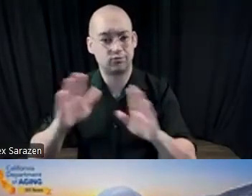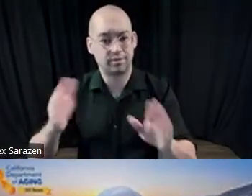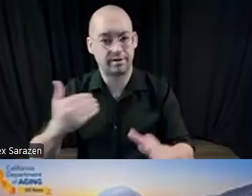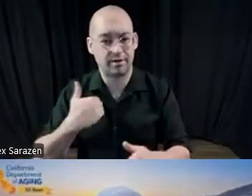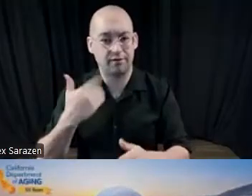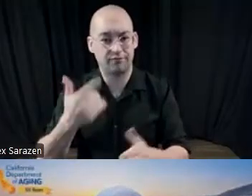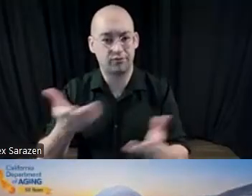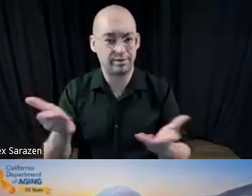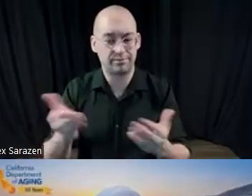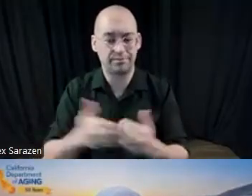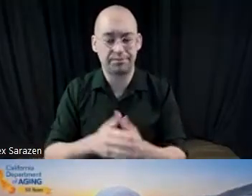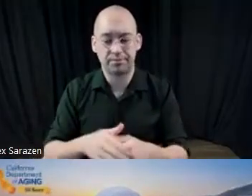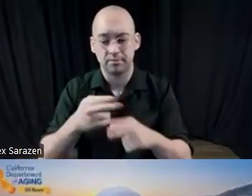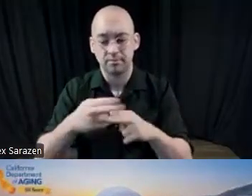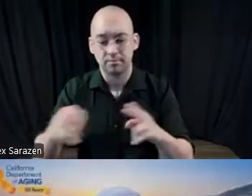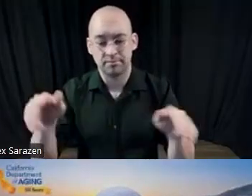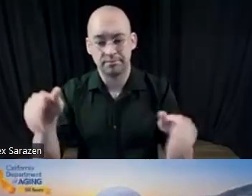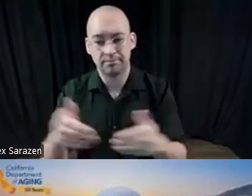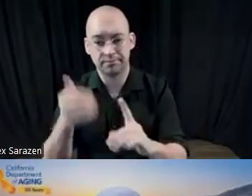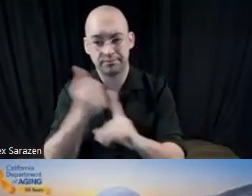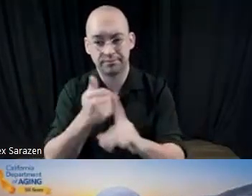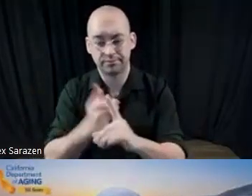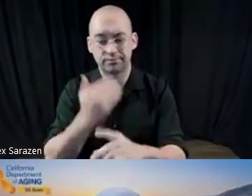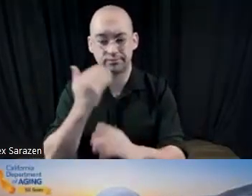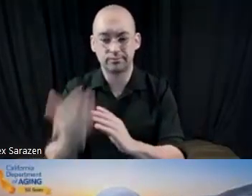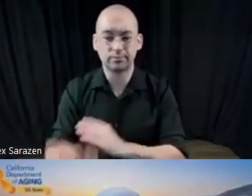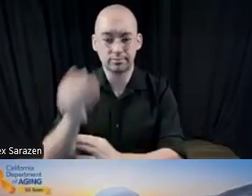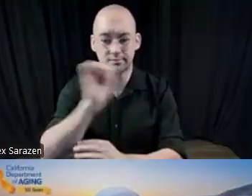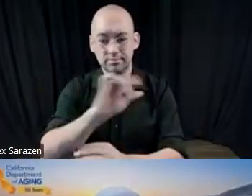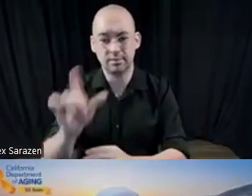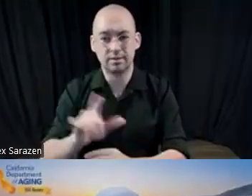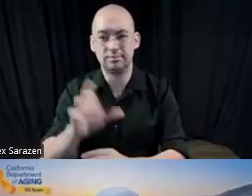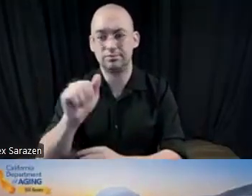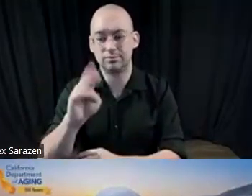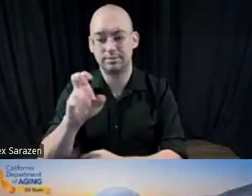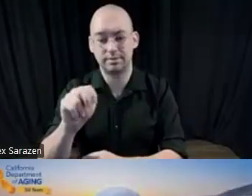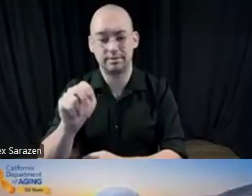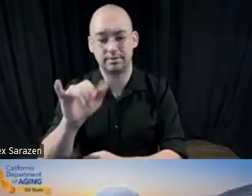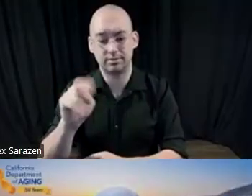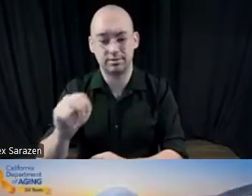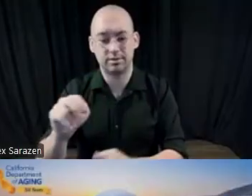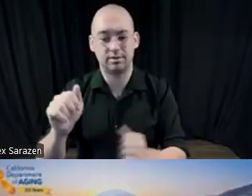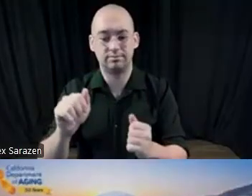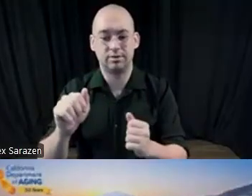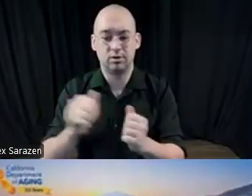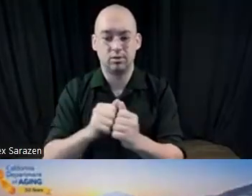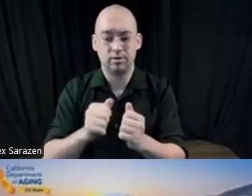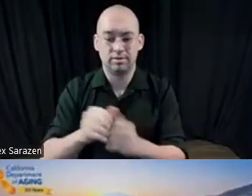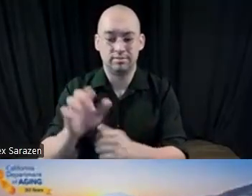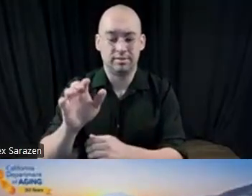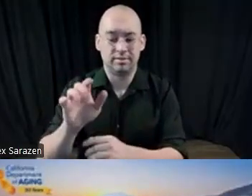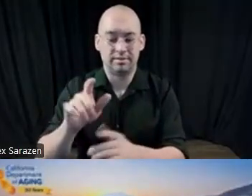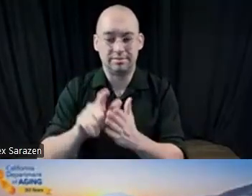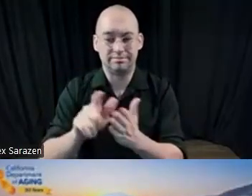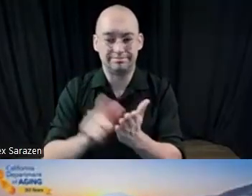briefly introduce yourself? Yes, good morning, everyone. Carmen Aon with Senator Eric Gein's office, part of his legislative team, and